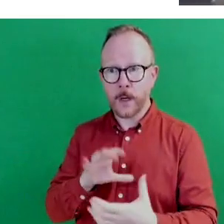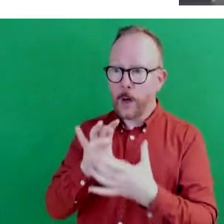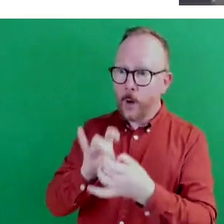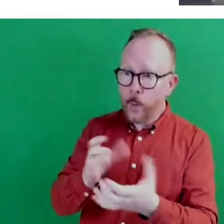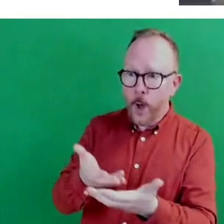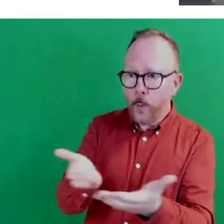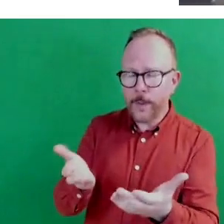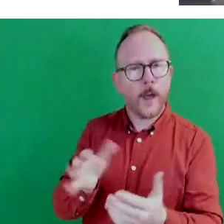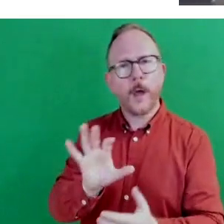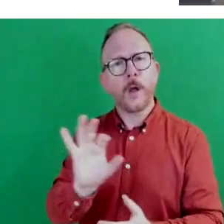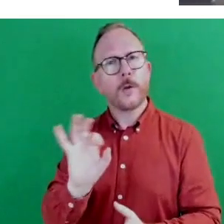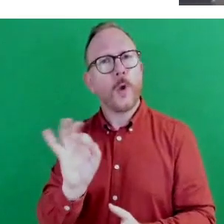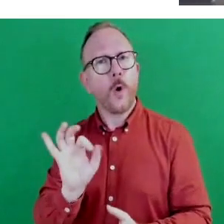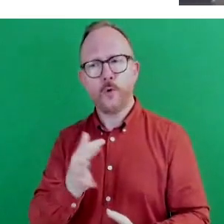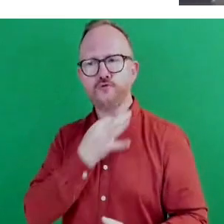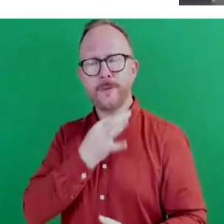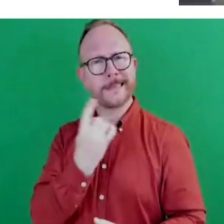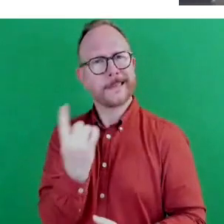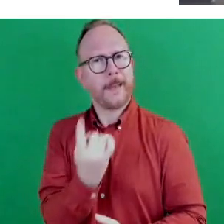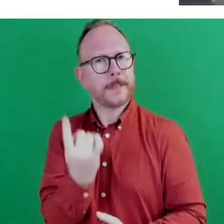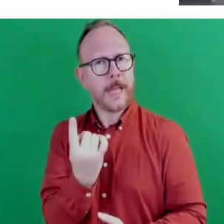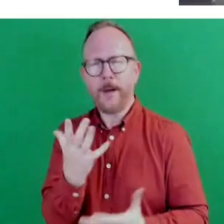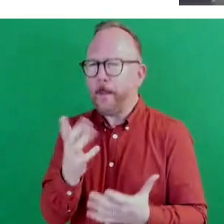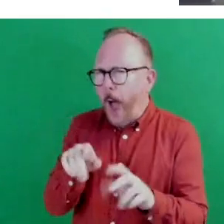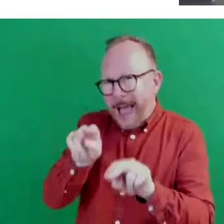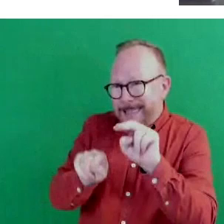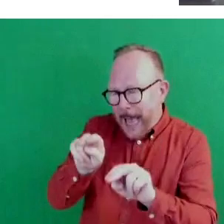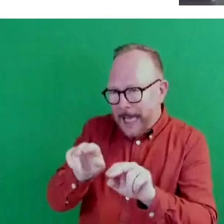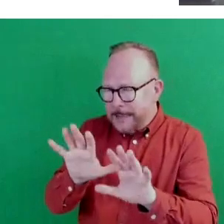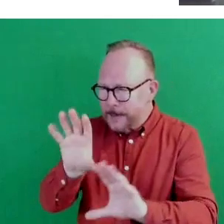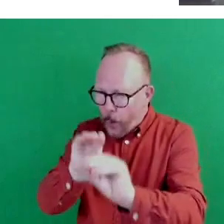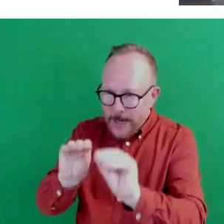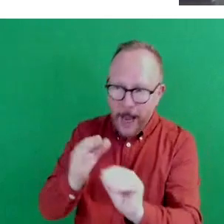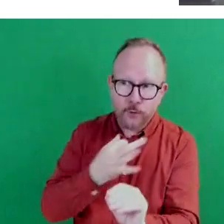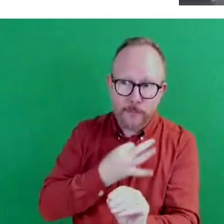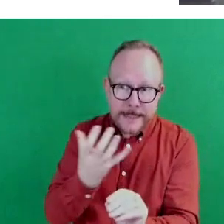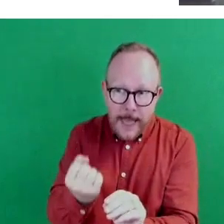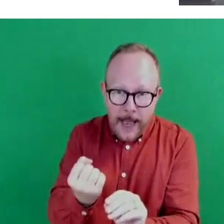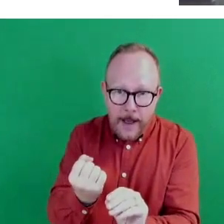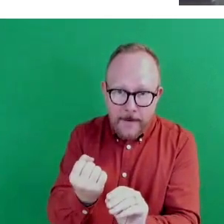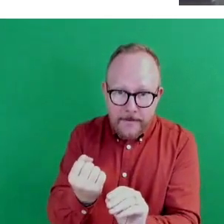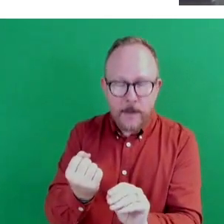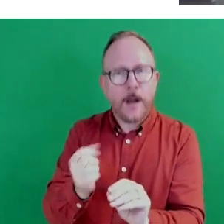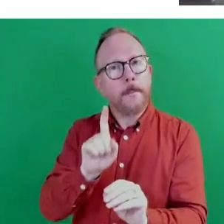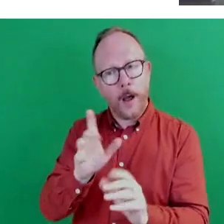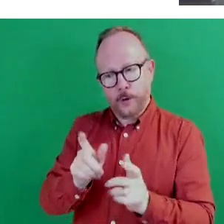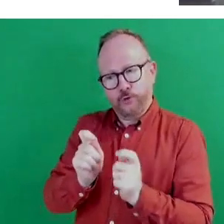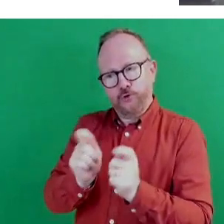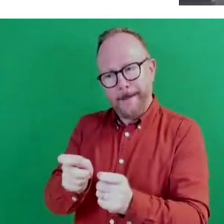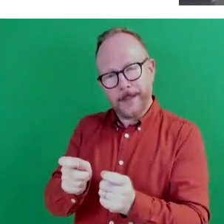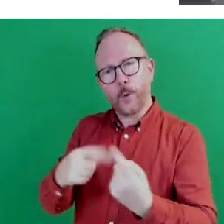towards themselves. Sometimes we do assess that, but within treatment, we'll be delivering what we call low